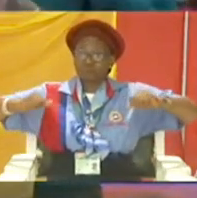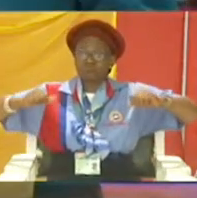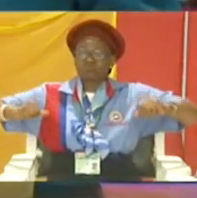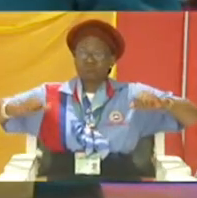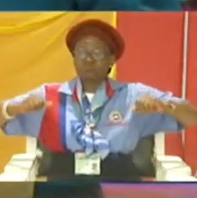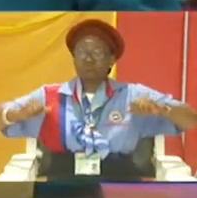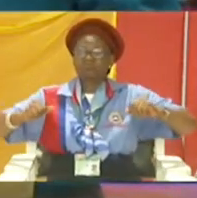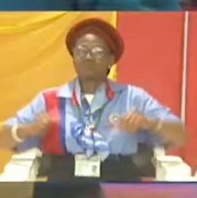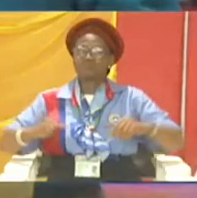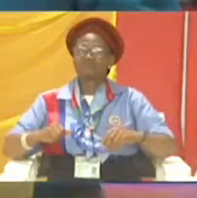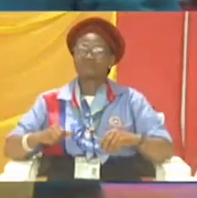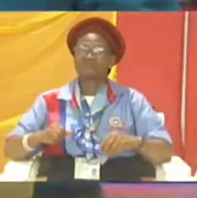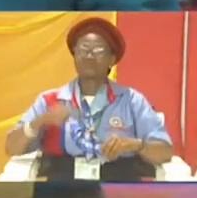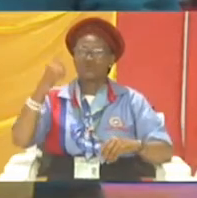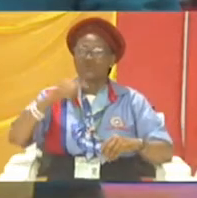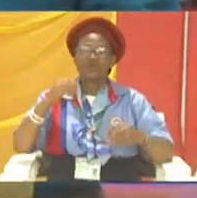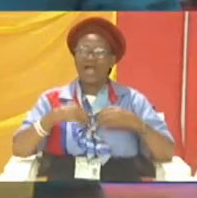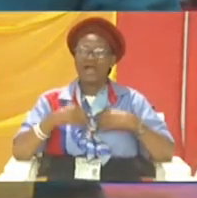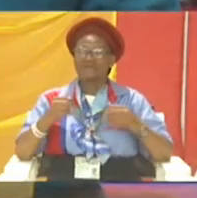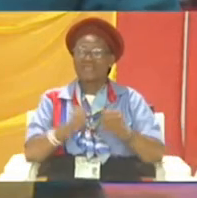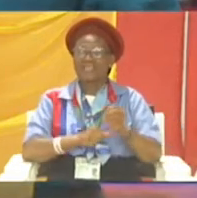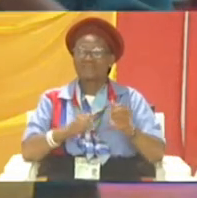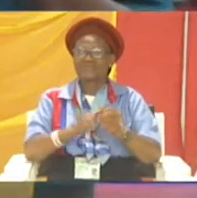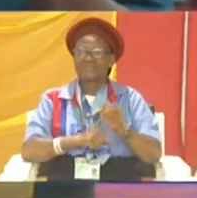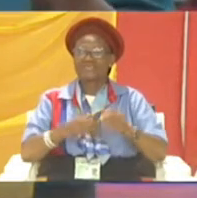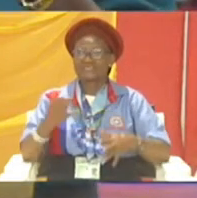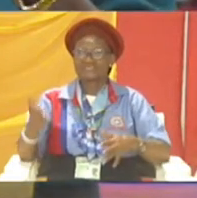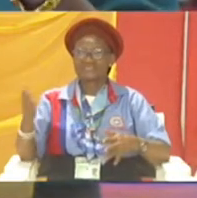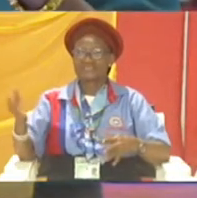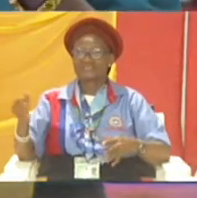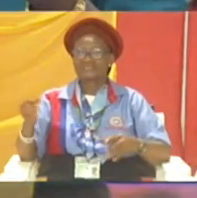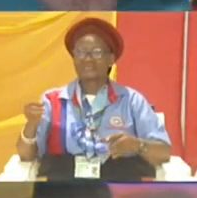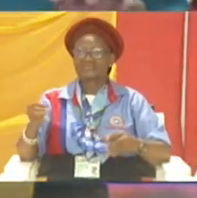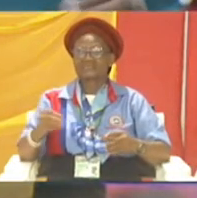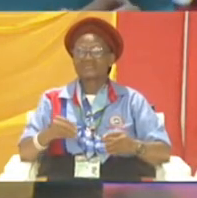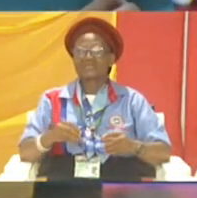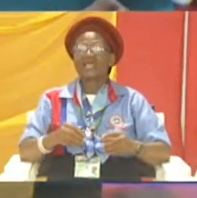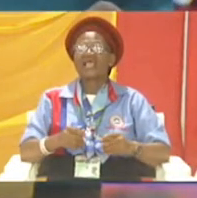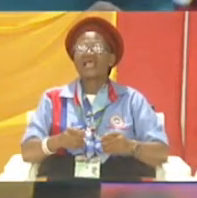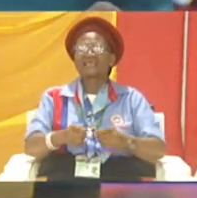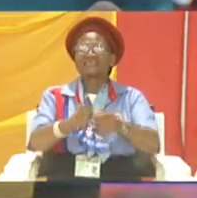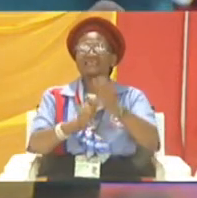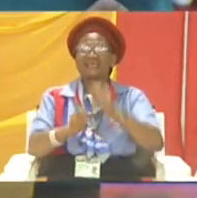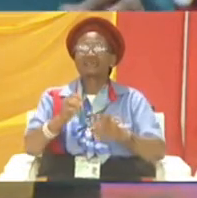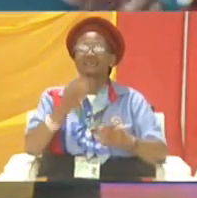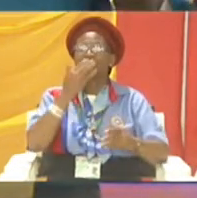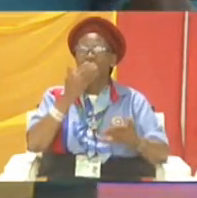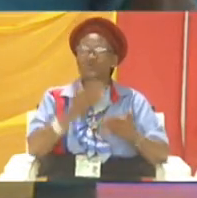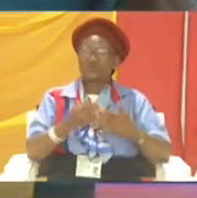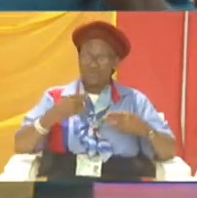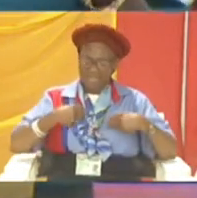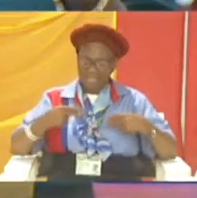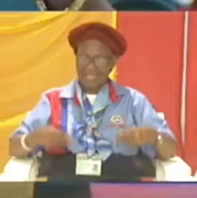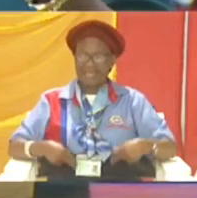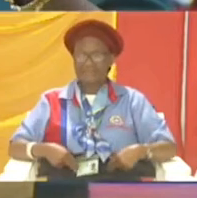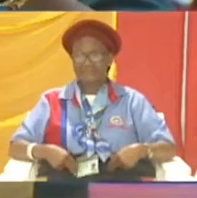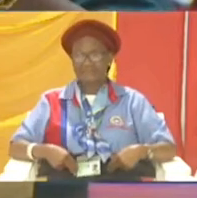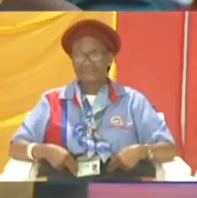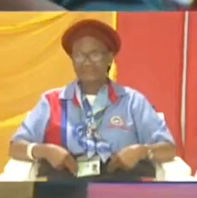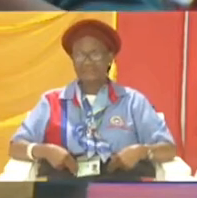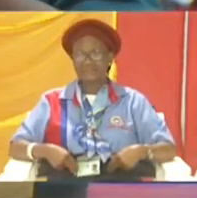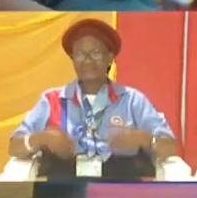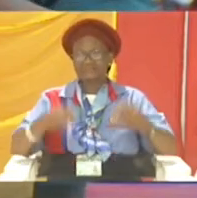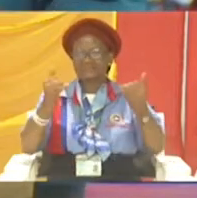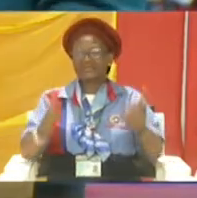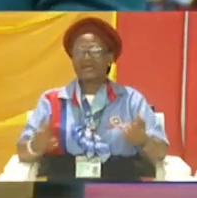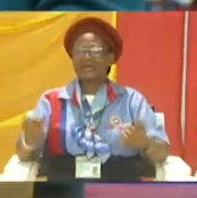who had everything except good health. Now, Naaman was